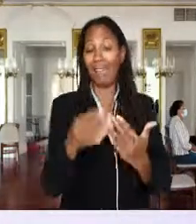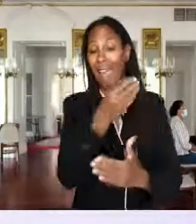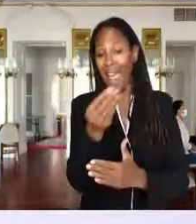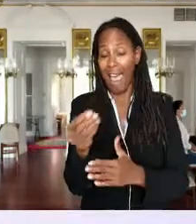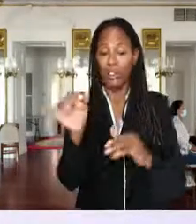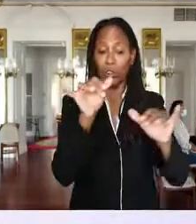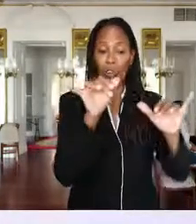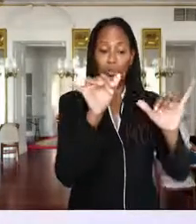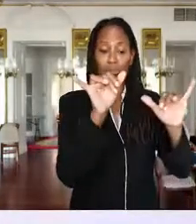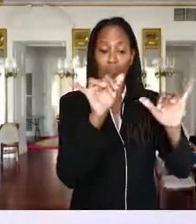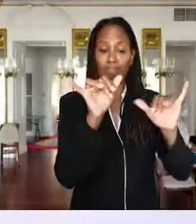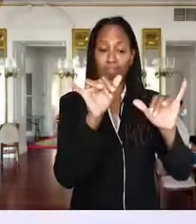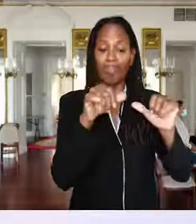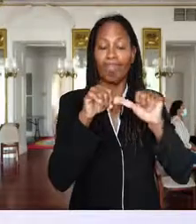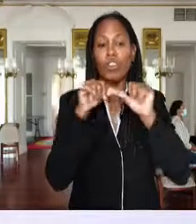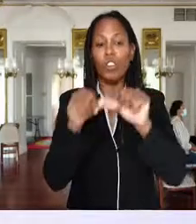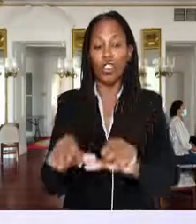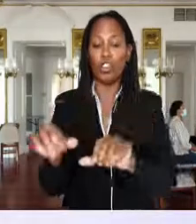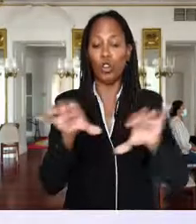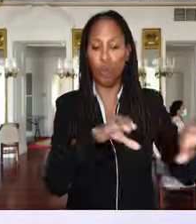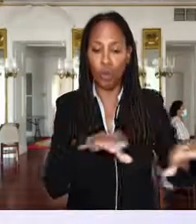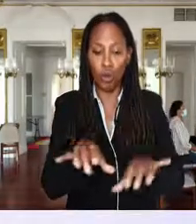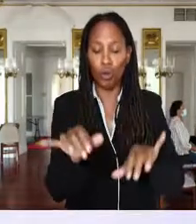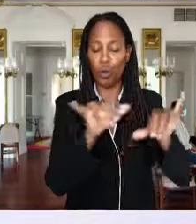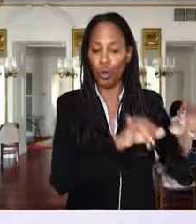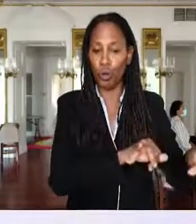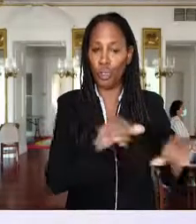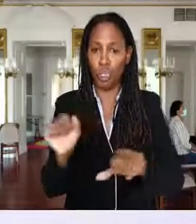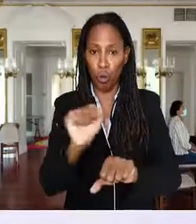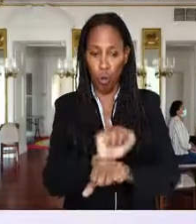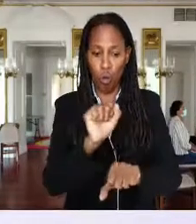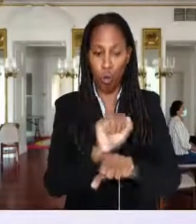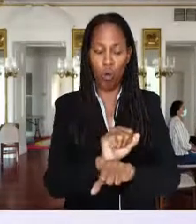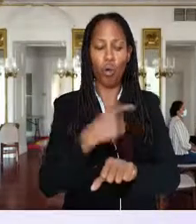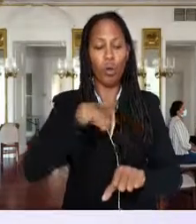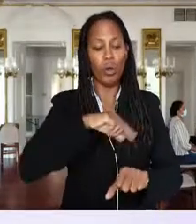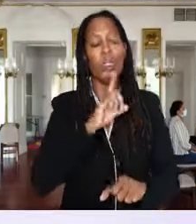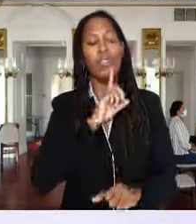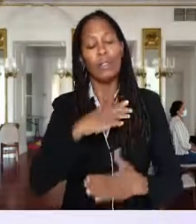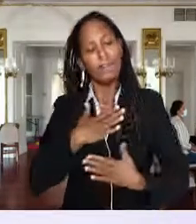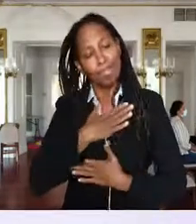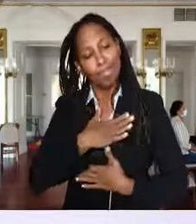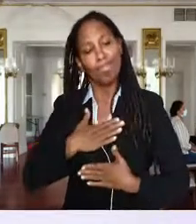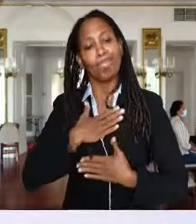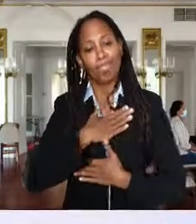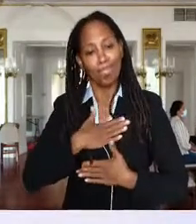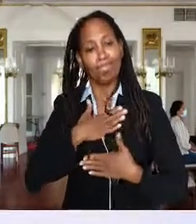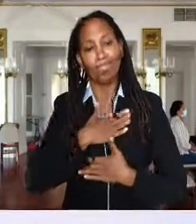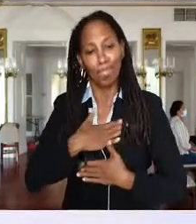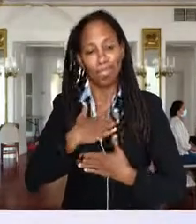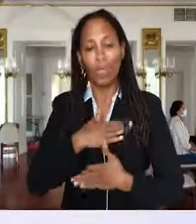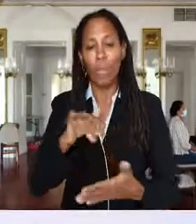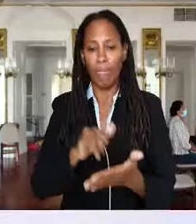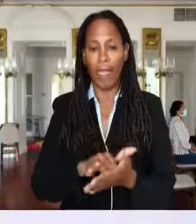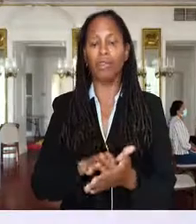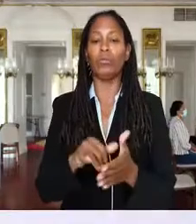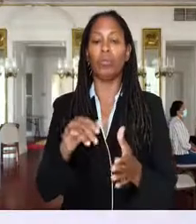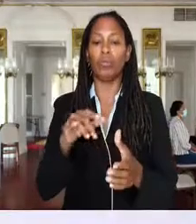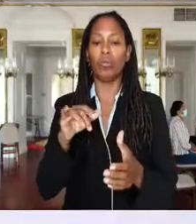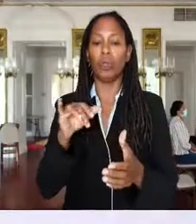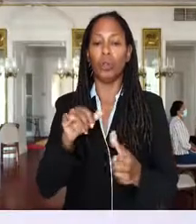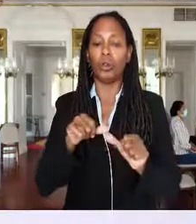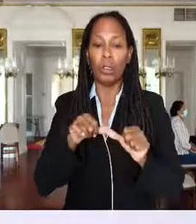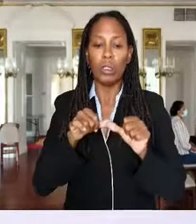a global pandemic. We appreciate you and the work that you do and continue to do to bring this territory